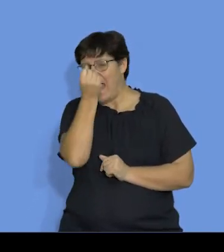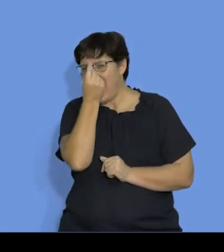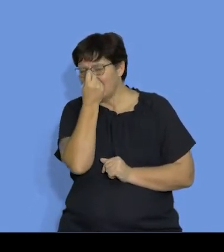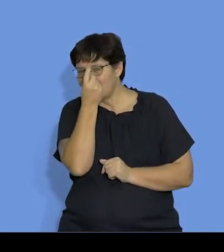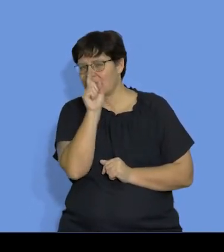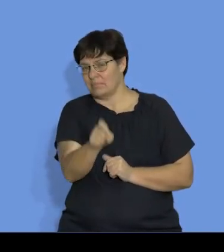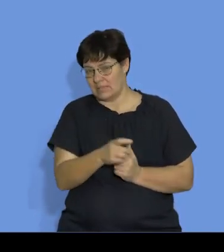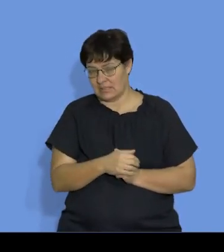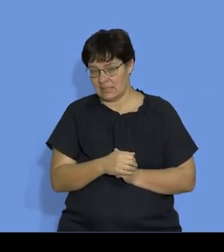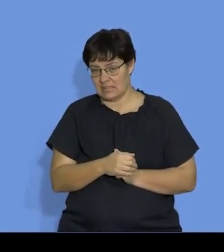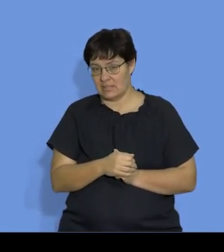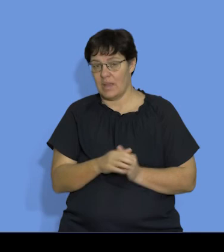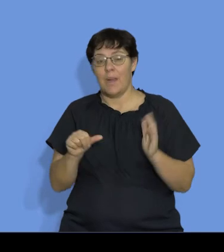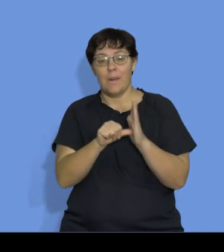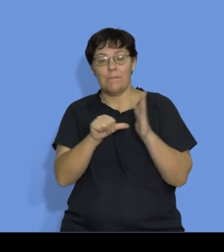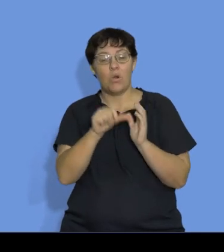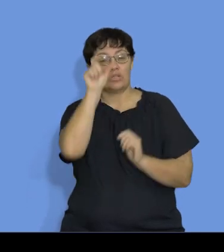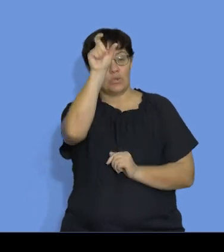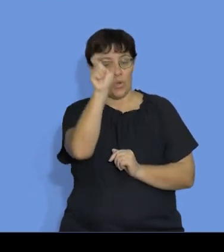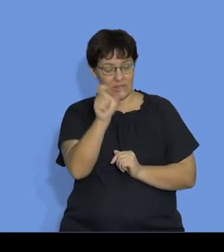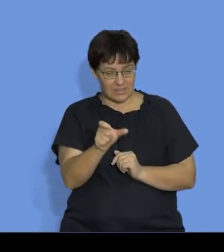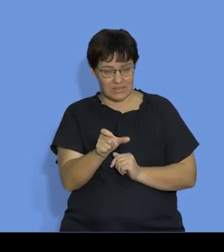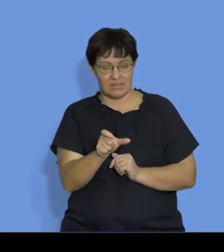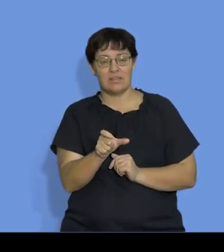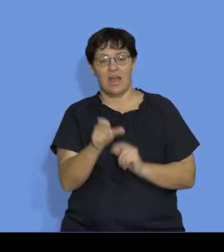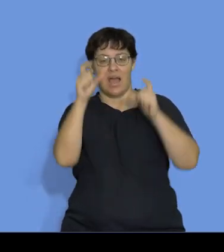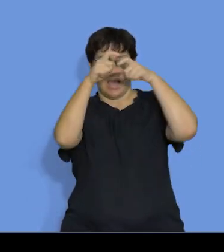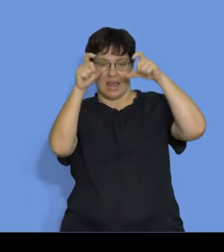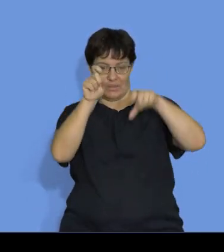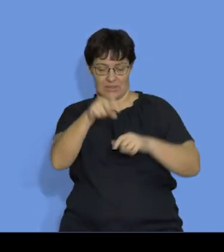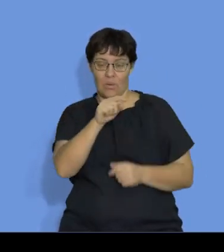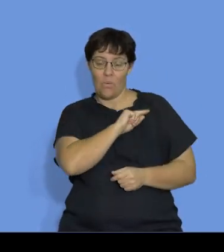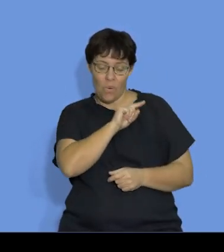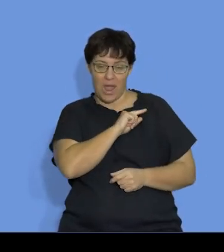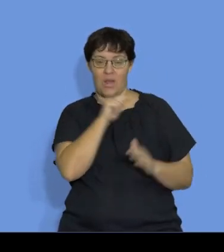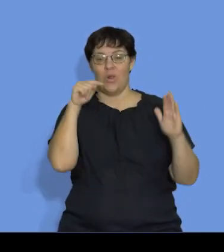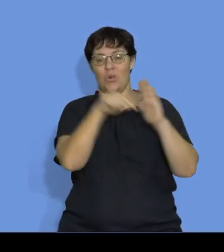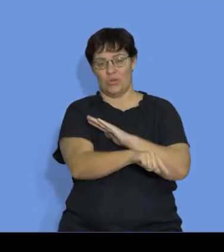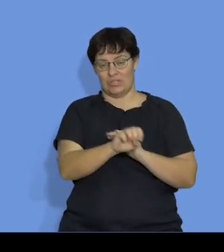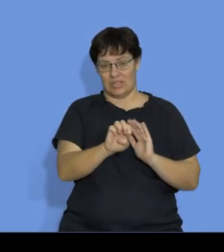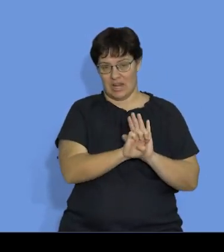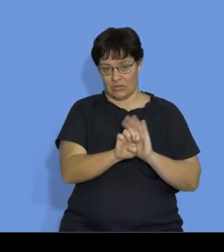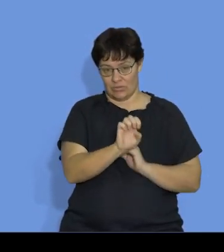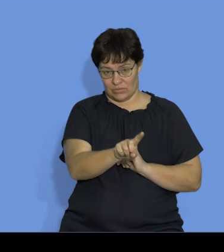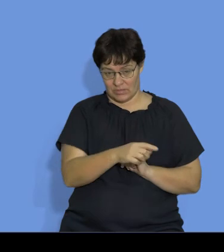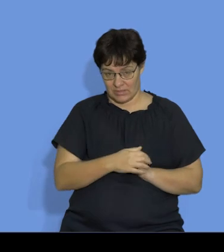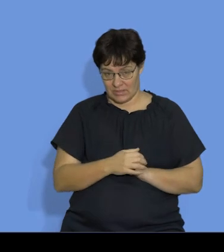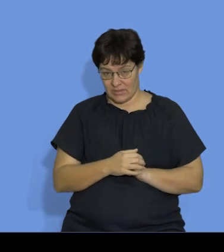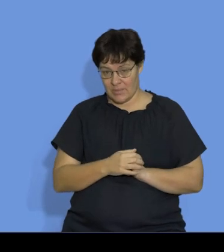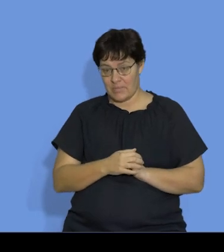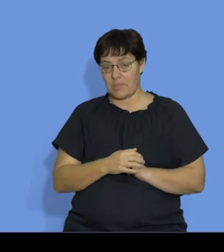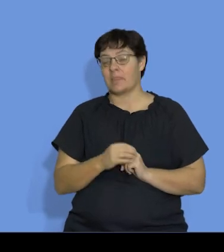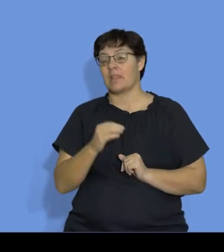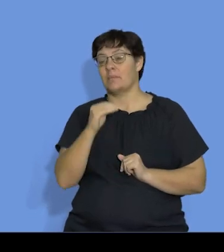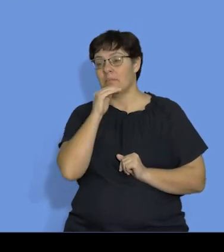highlight the key words. So oxidation has to do with the loss. So the half reaction that we're going to come up with actually